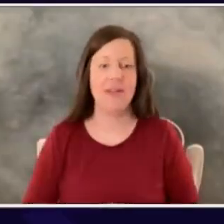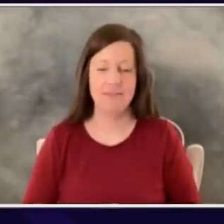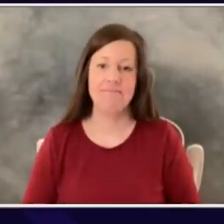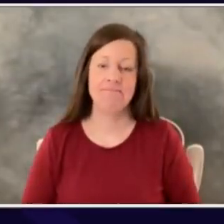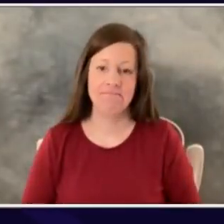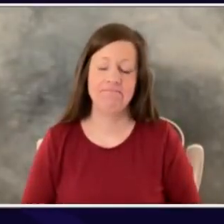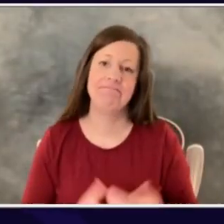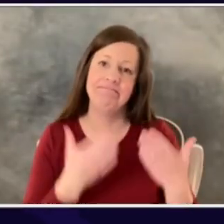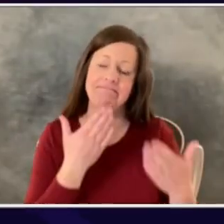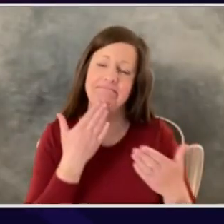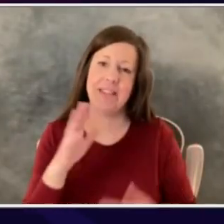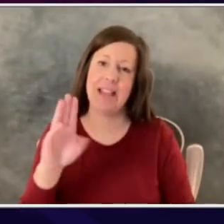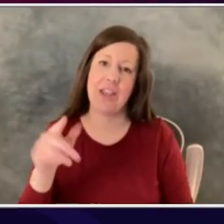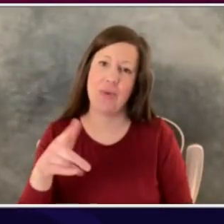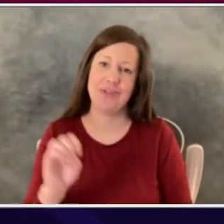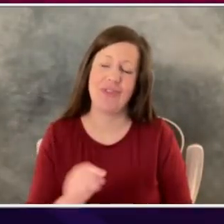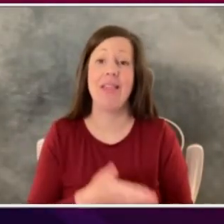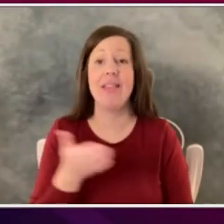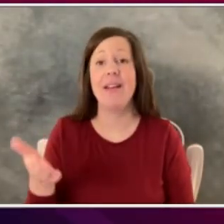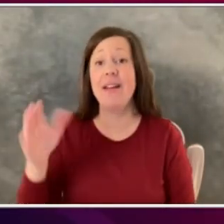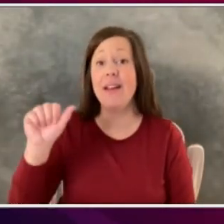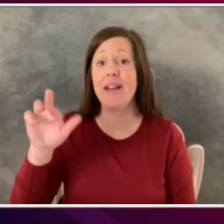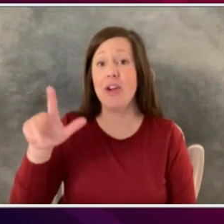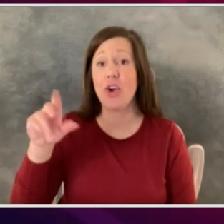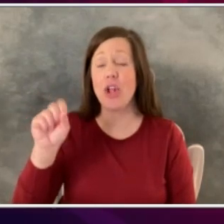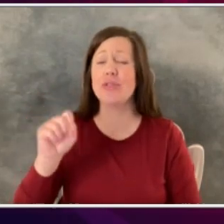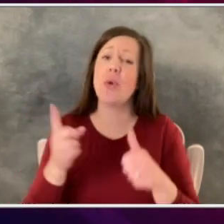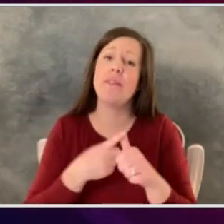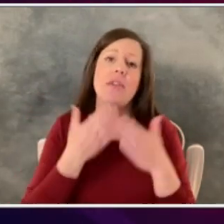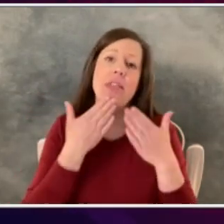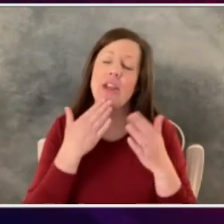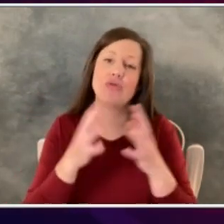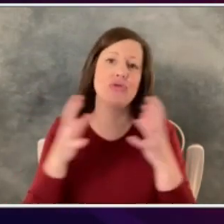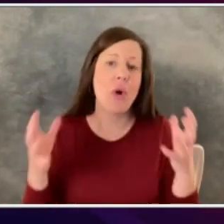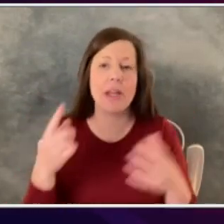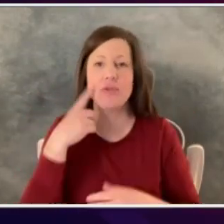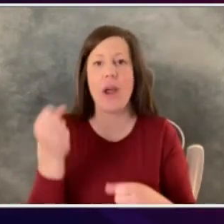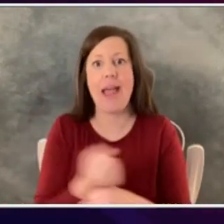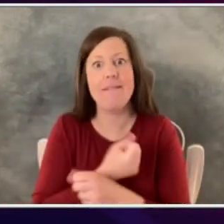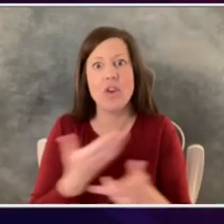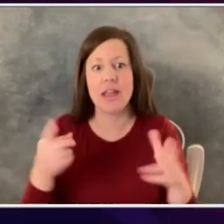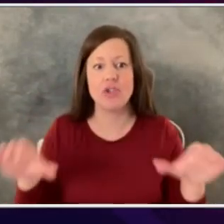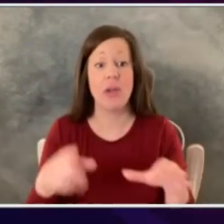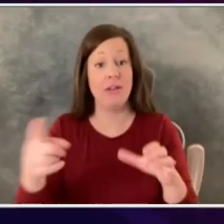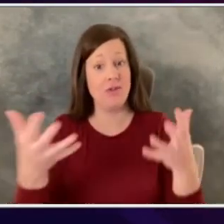Thank you, Michelle. Carlos, first of all, thank you, Carlos, for everything you're doing. What would you like our viewers to